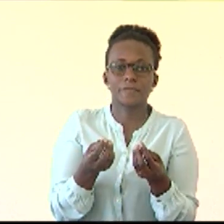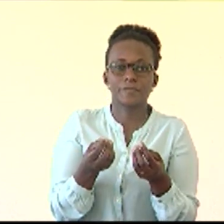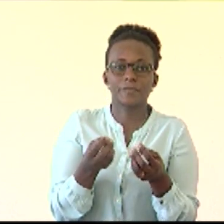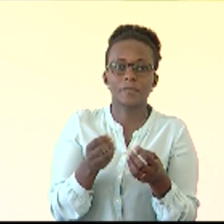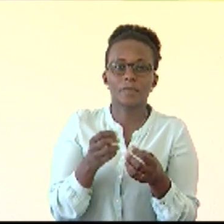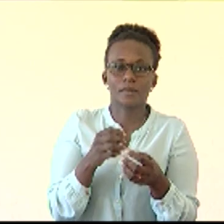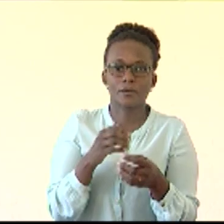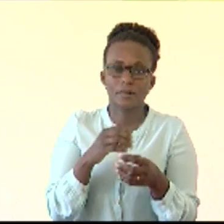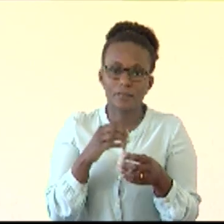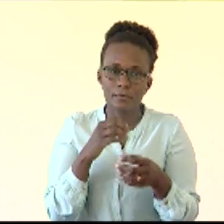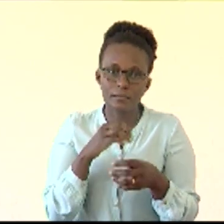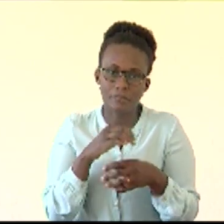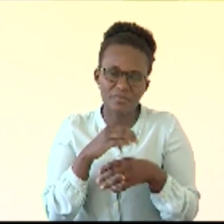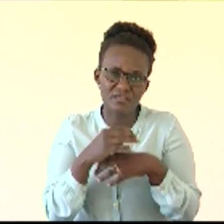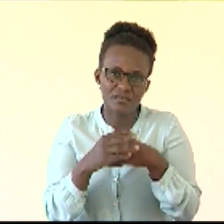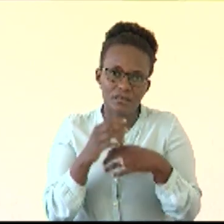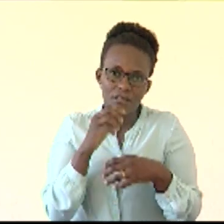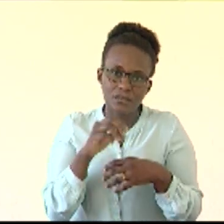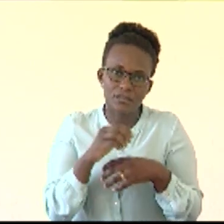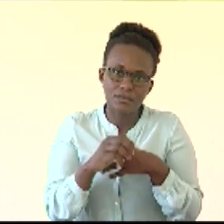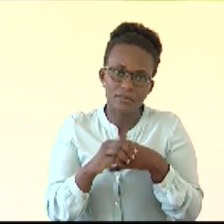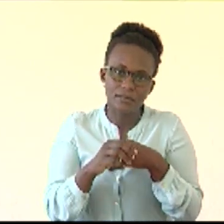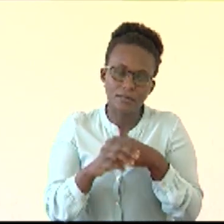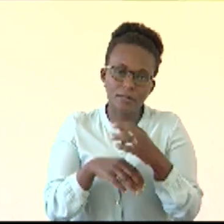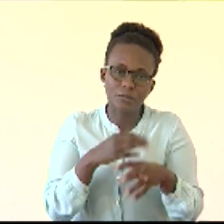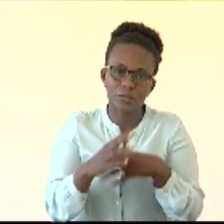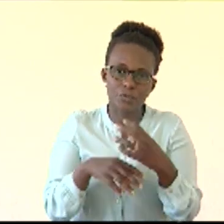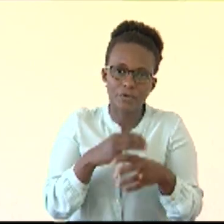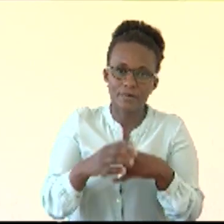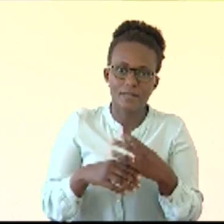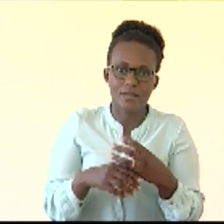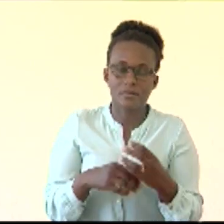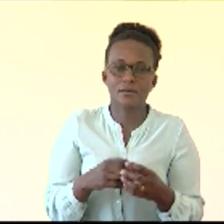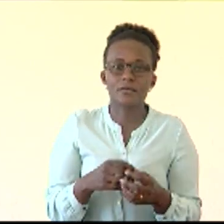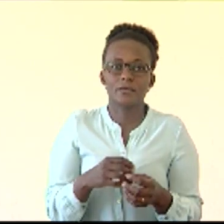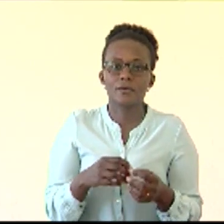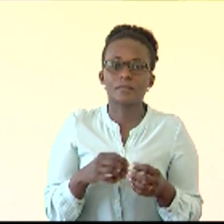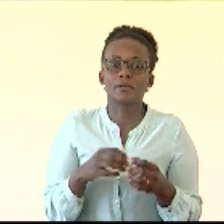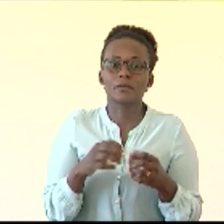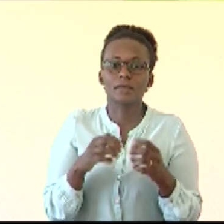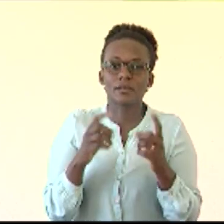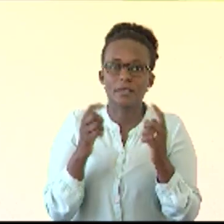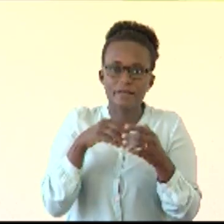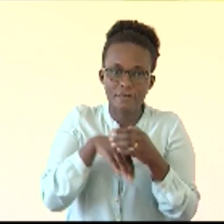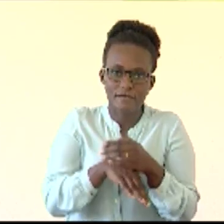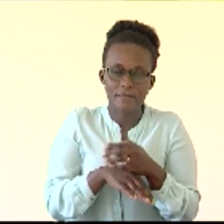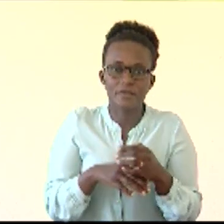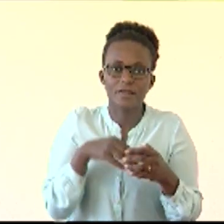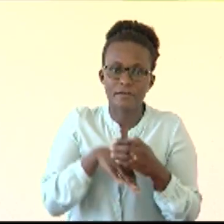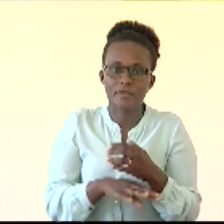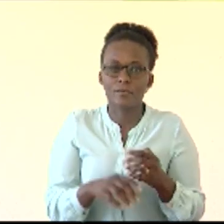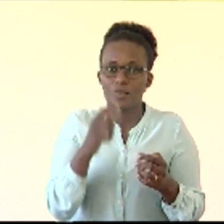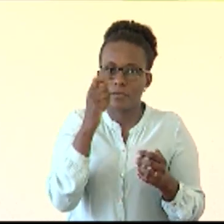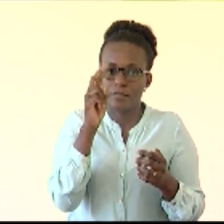the anode that you are going to use. If you are going to coat the electrode here with tin, then the anode must be